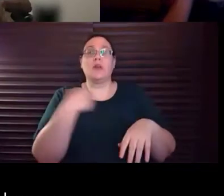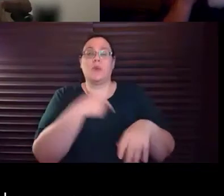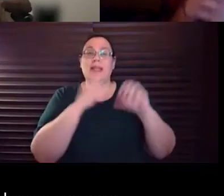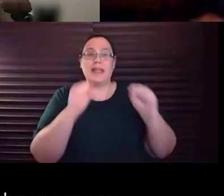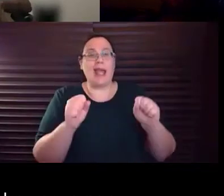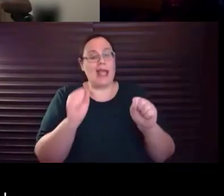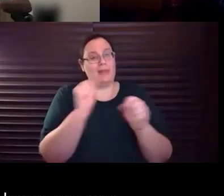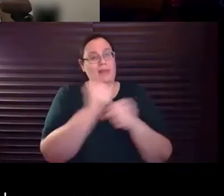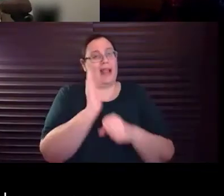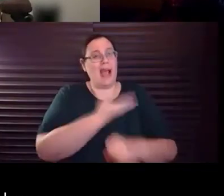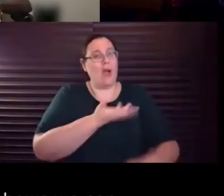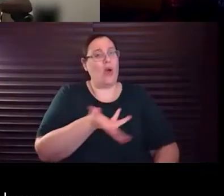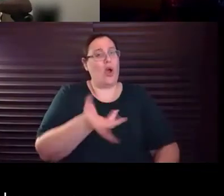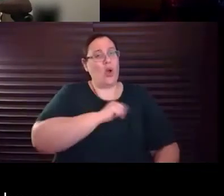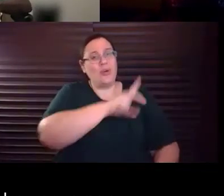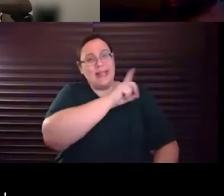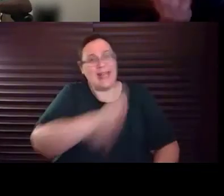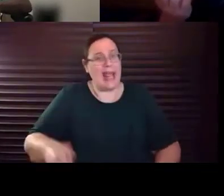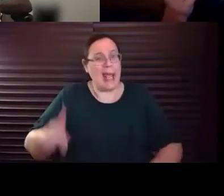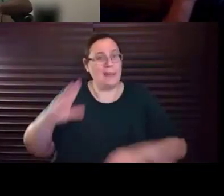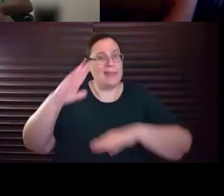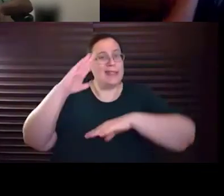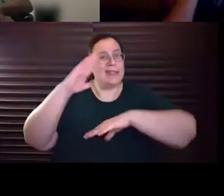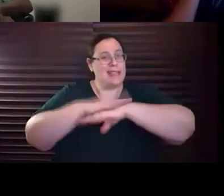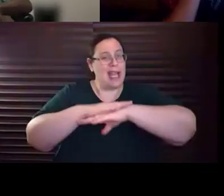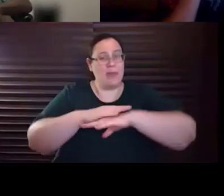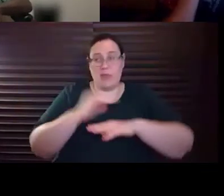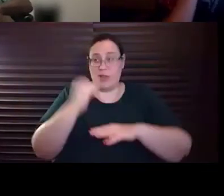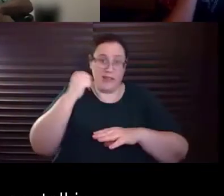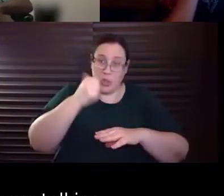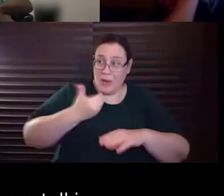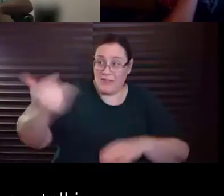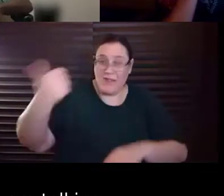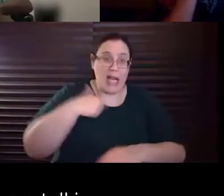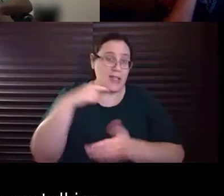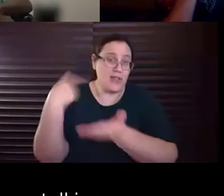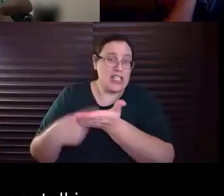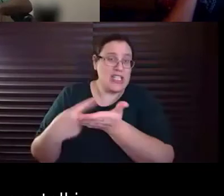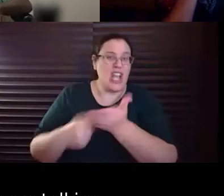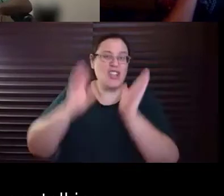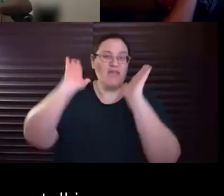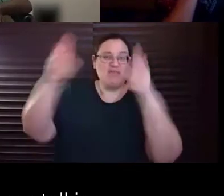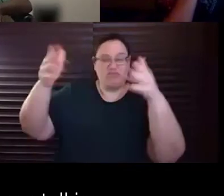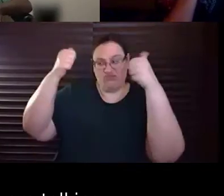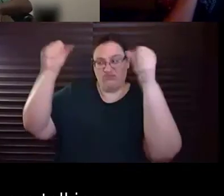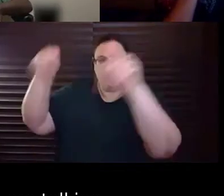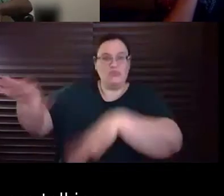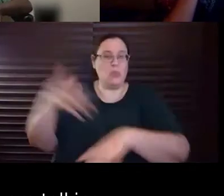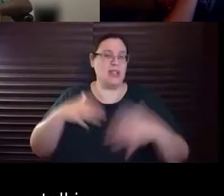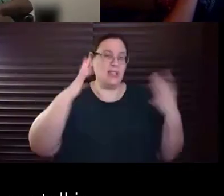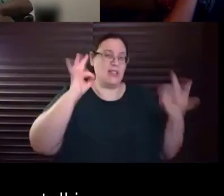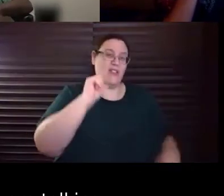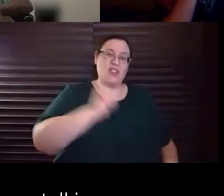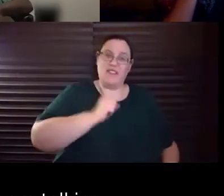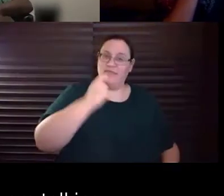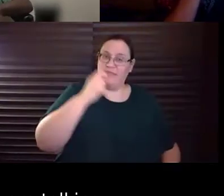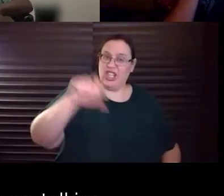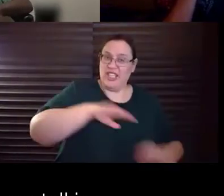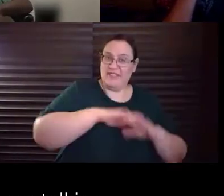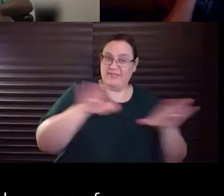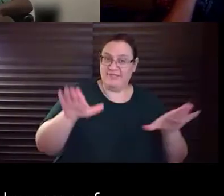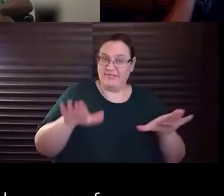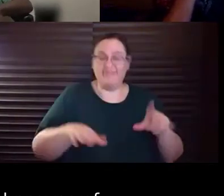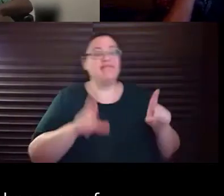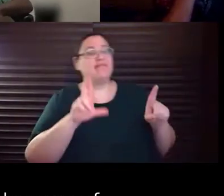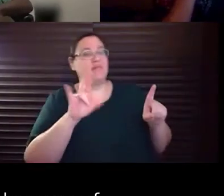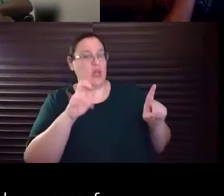own damn table. Yeah. Absolutely. Well, we are talking about representation, and so I'm gonna